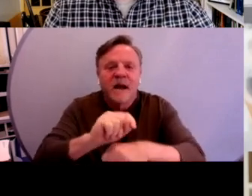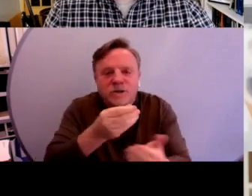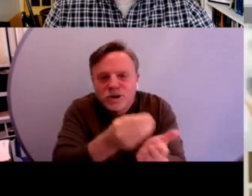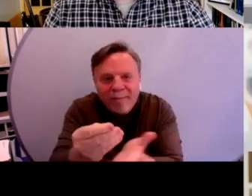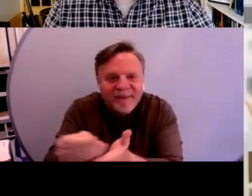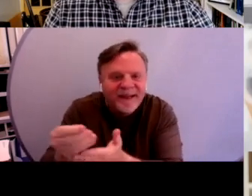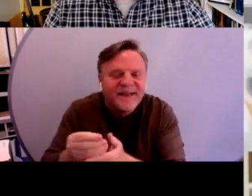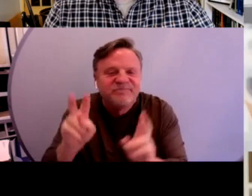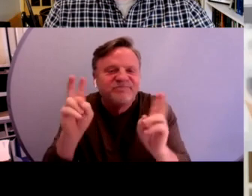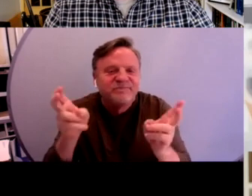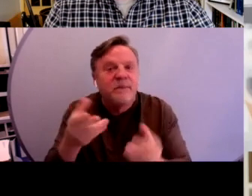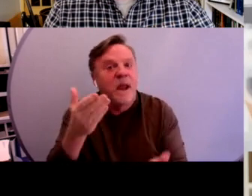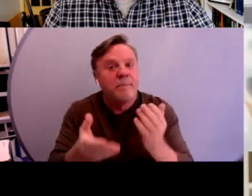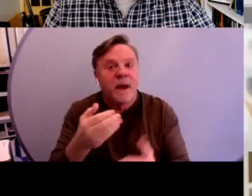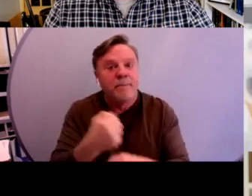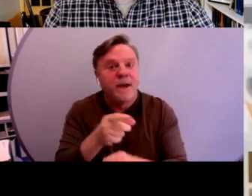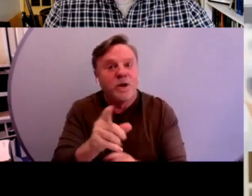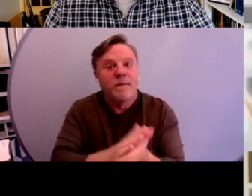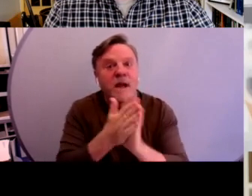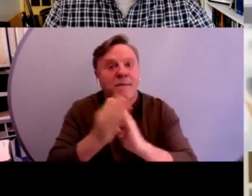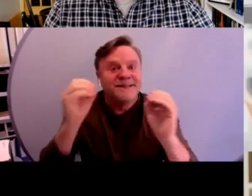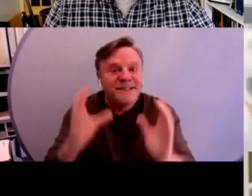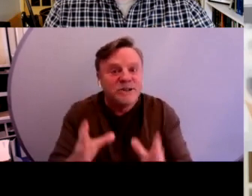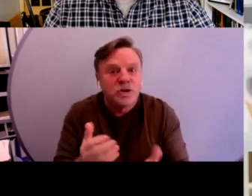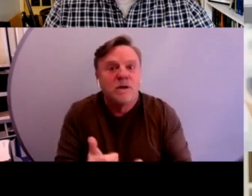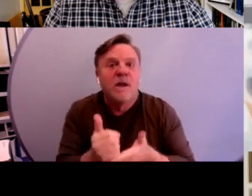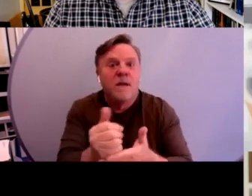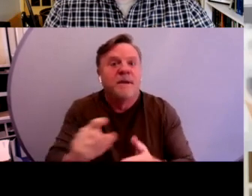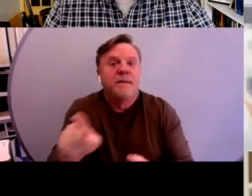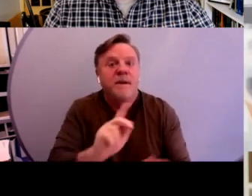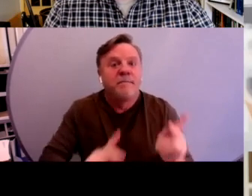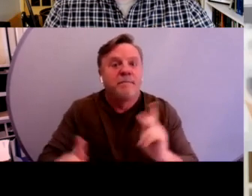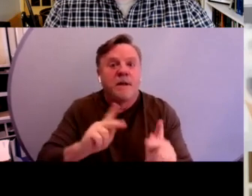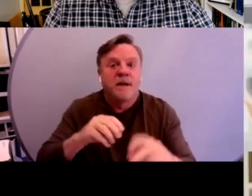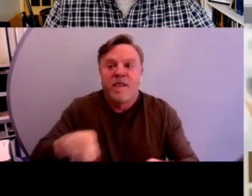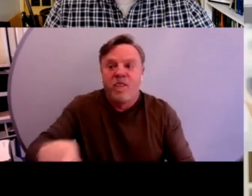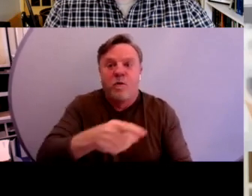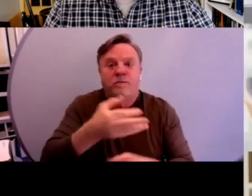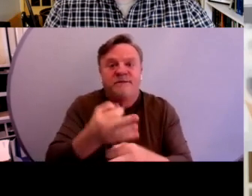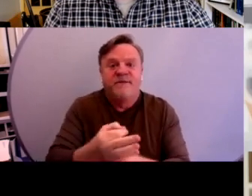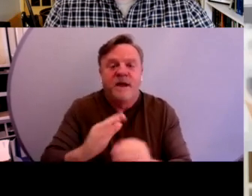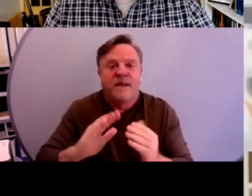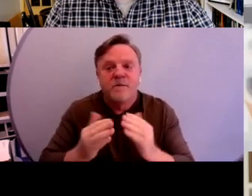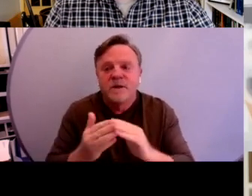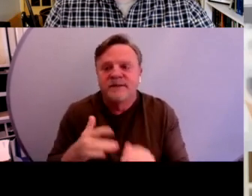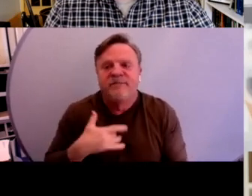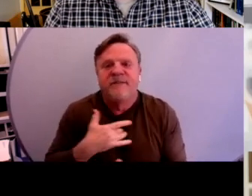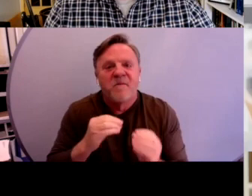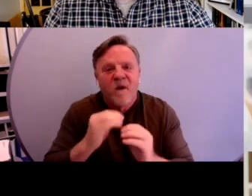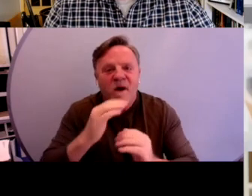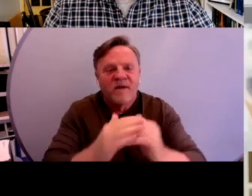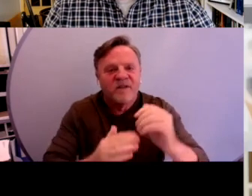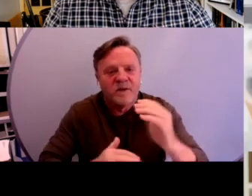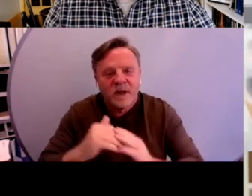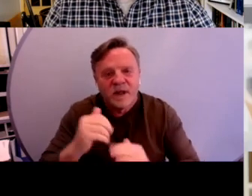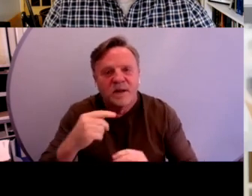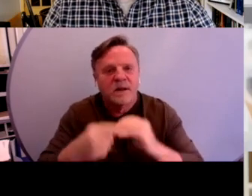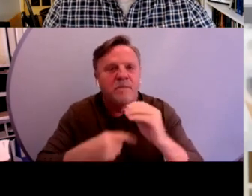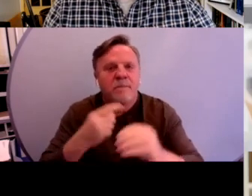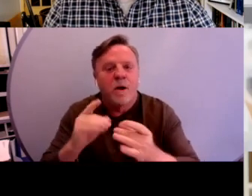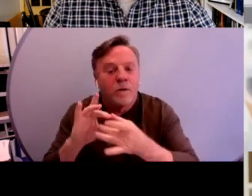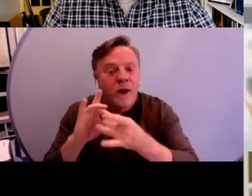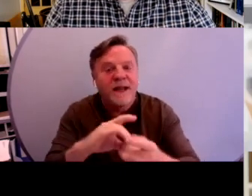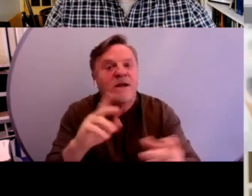you into a teacher of helping people in those faith communities feel more comfortable about relating to